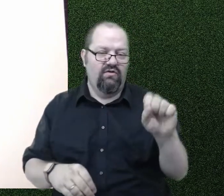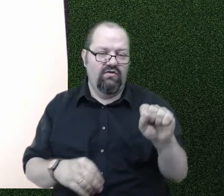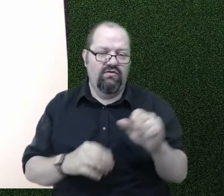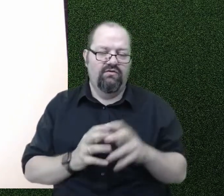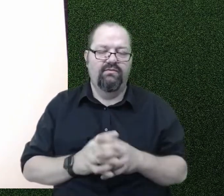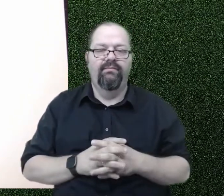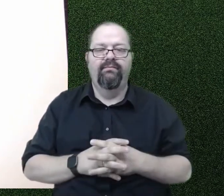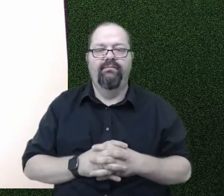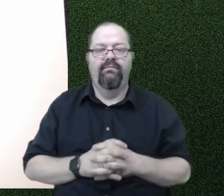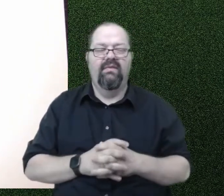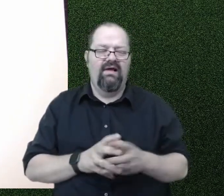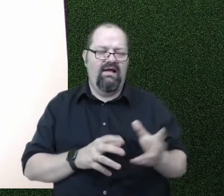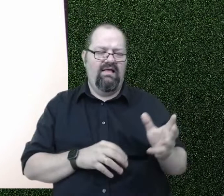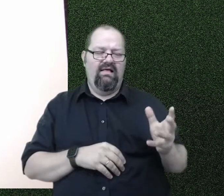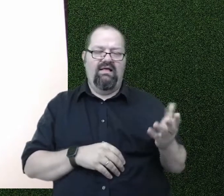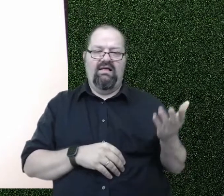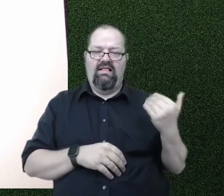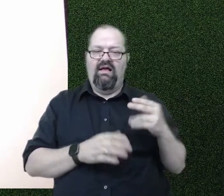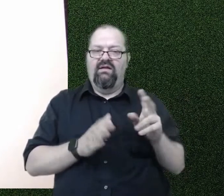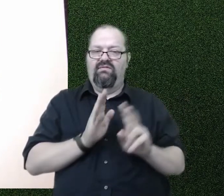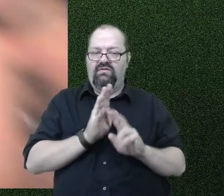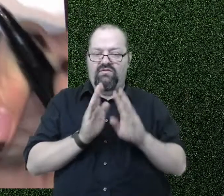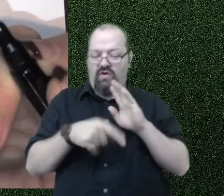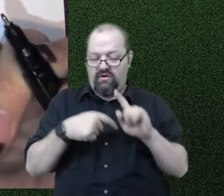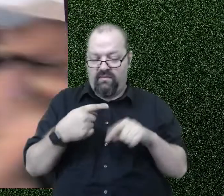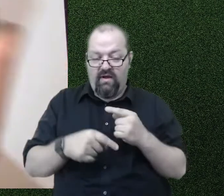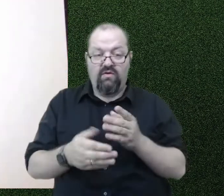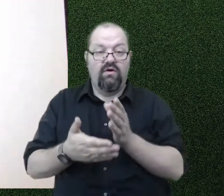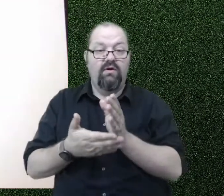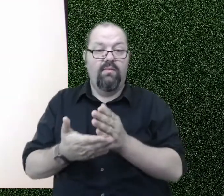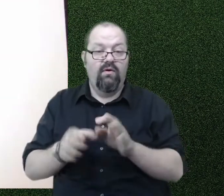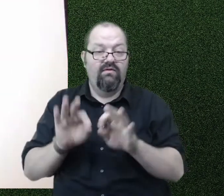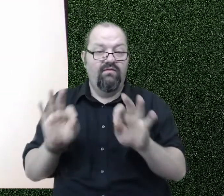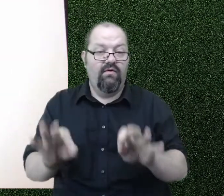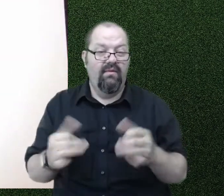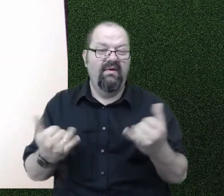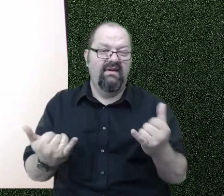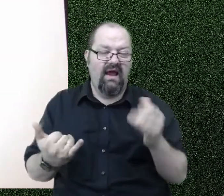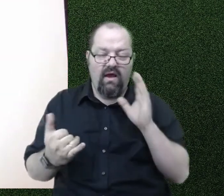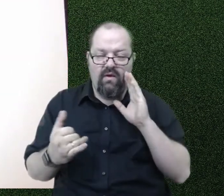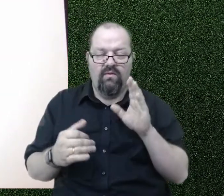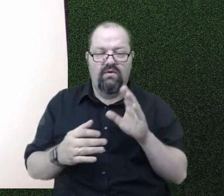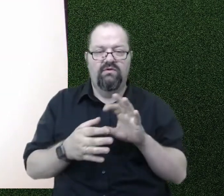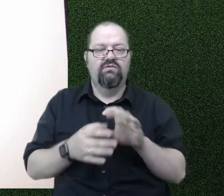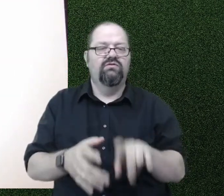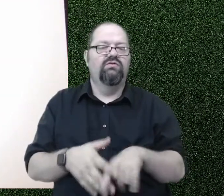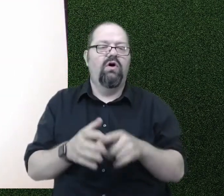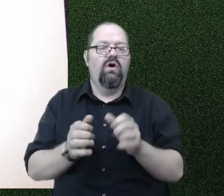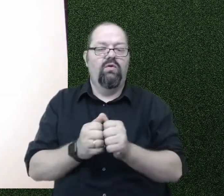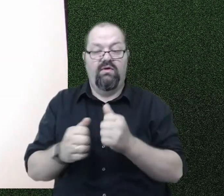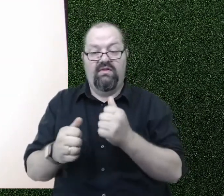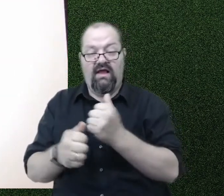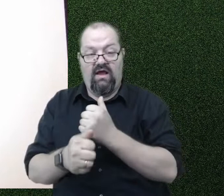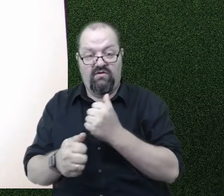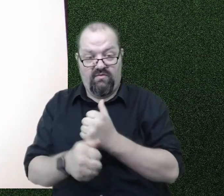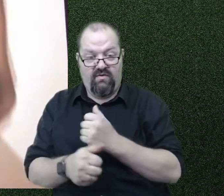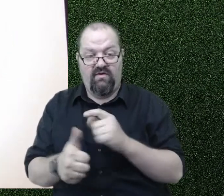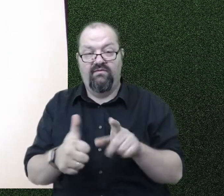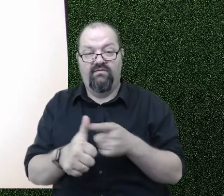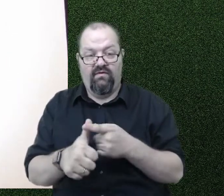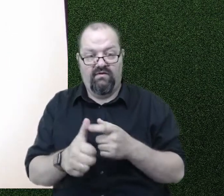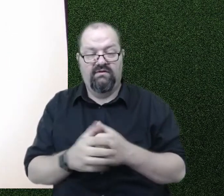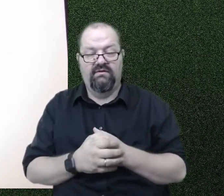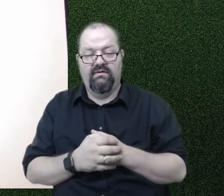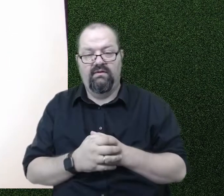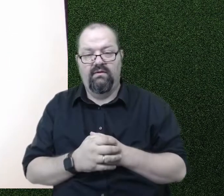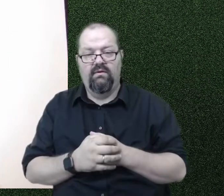In the last video, we talked about component form. So I'm going to do algebraically first, the algebraic approach.